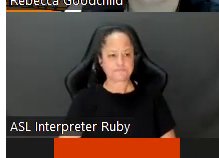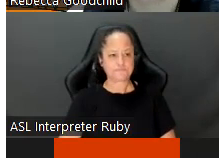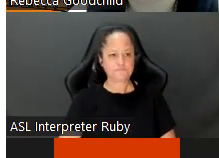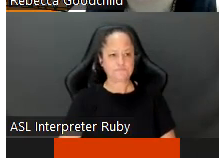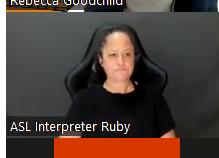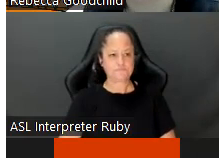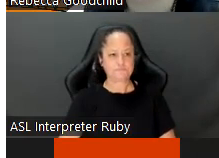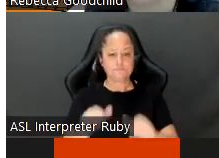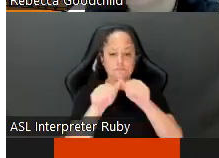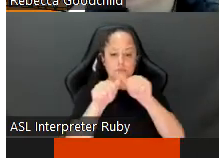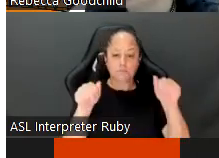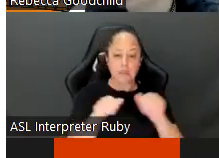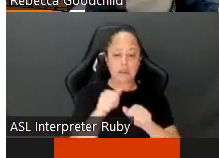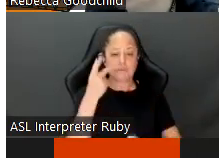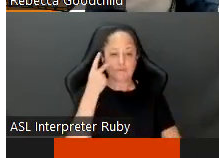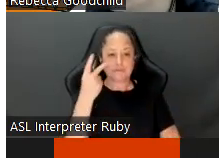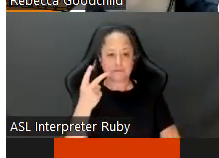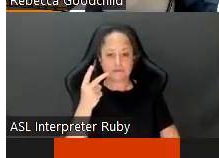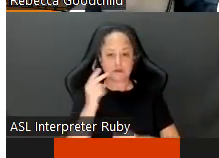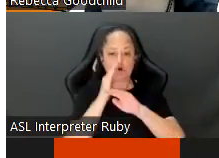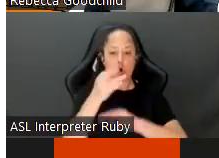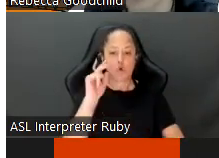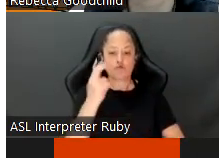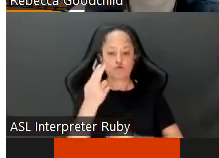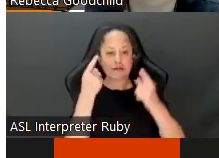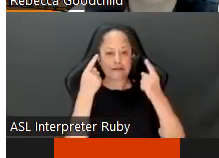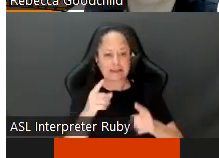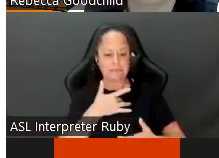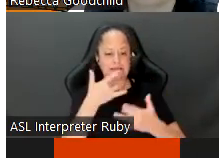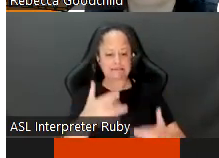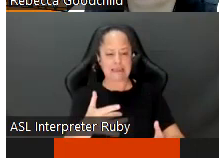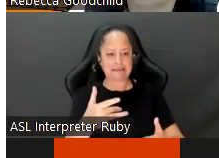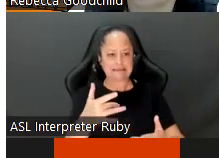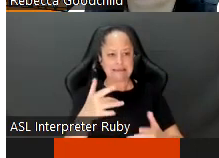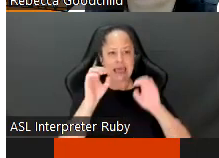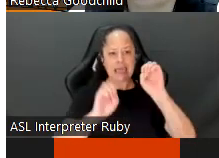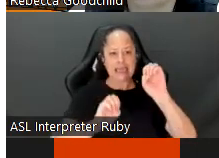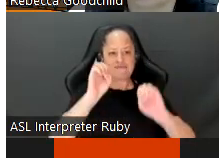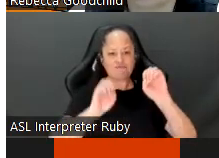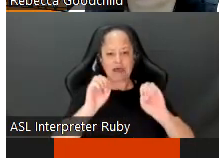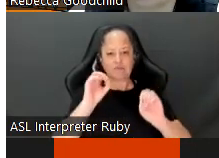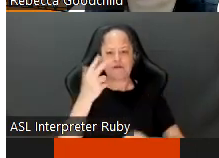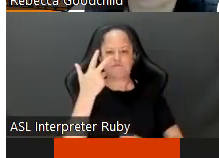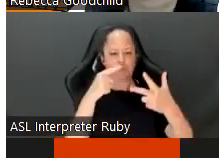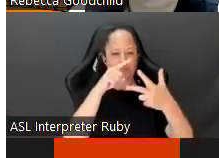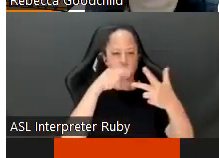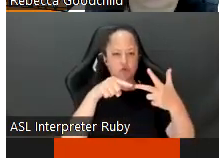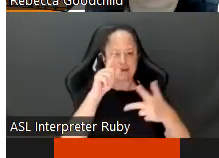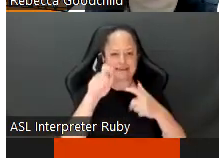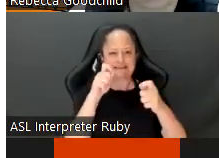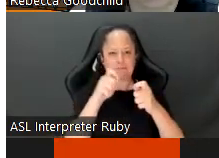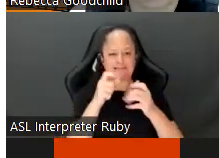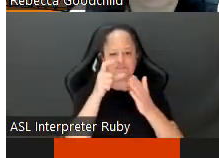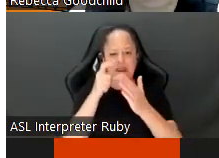So some areas where we've seen the overreach happen tends to be in the evaluation of 3 very specific